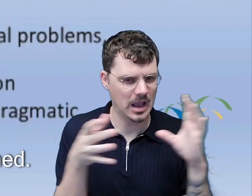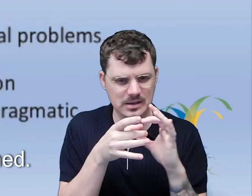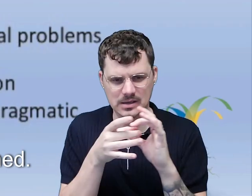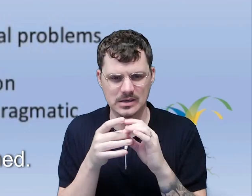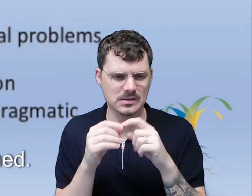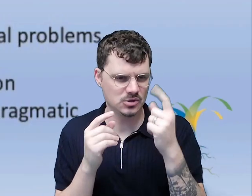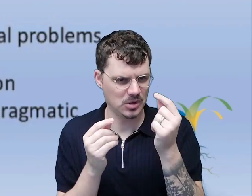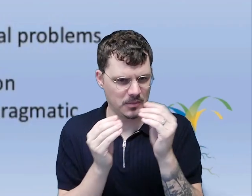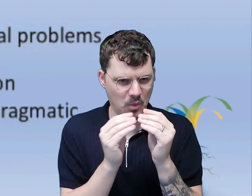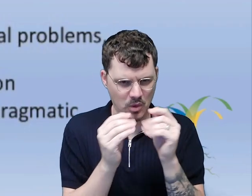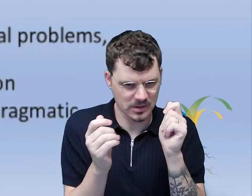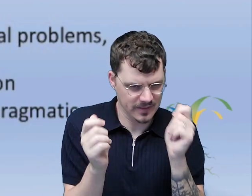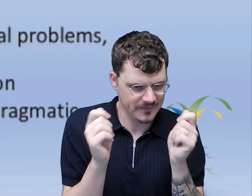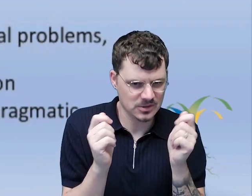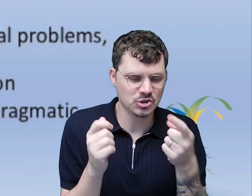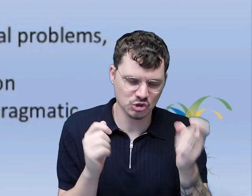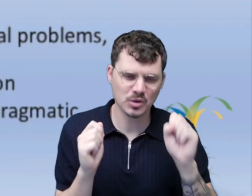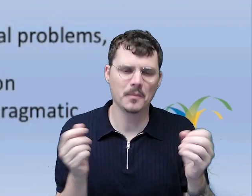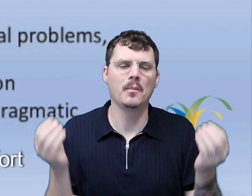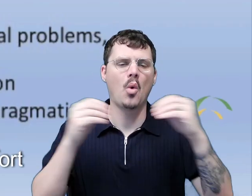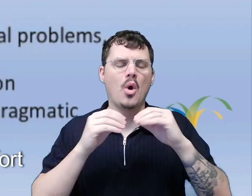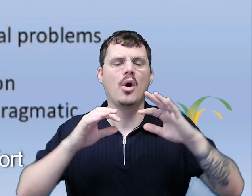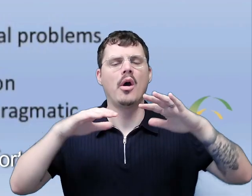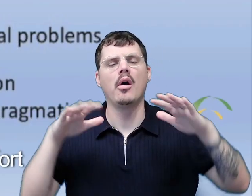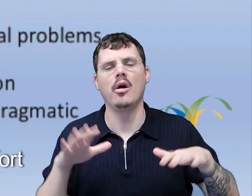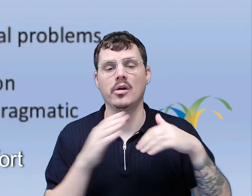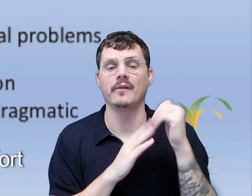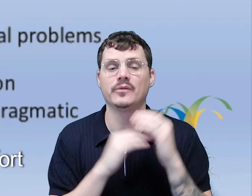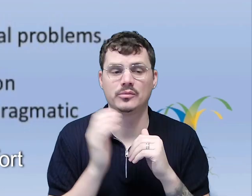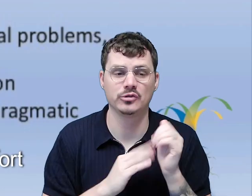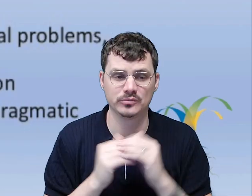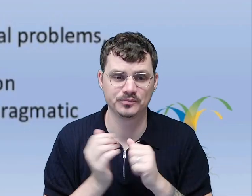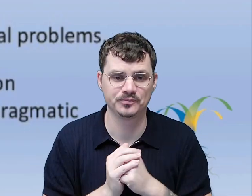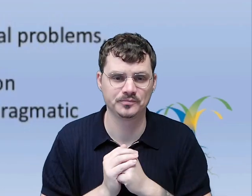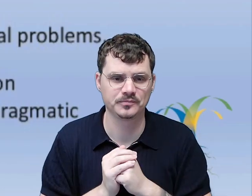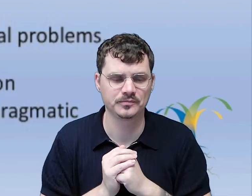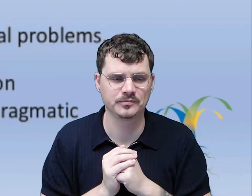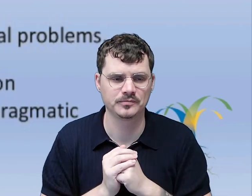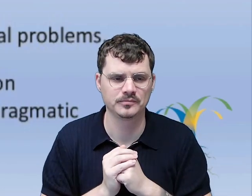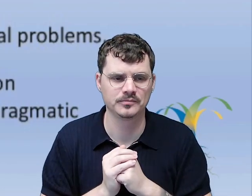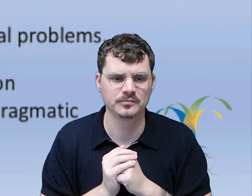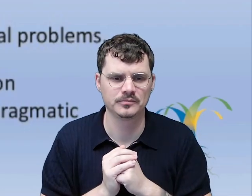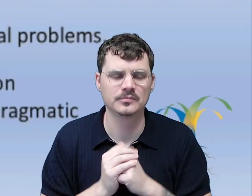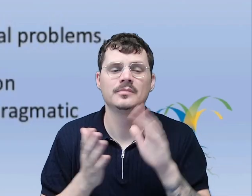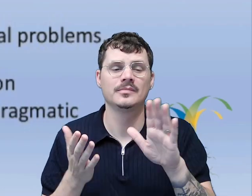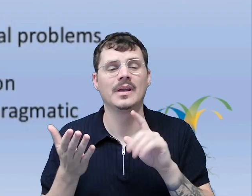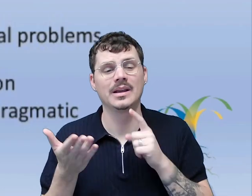be reattached. With just a little bit of revision, she can have a lot more comfort.